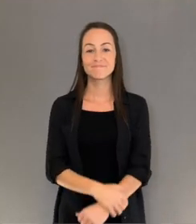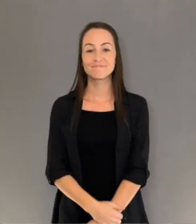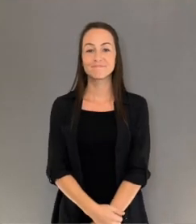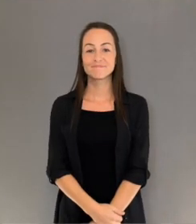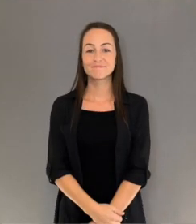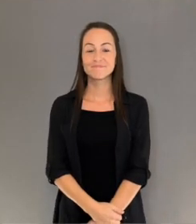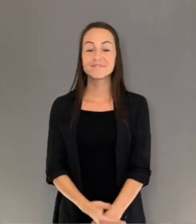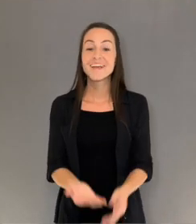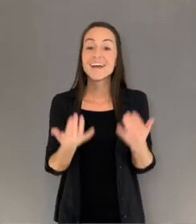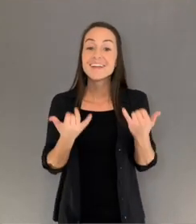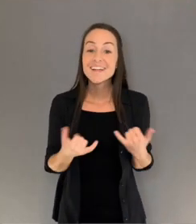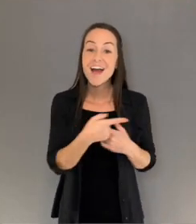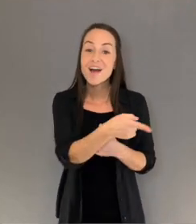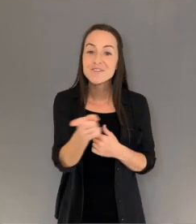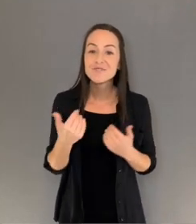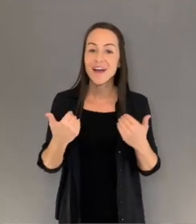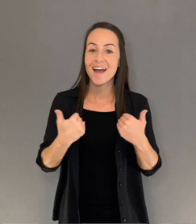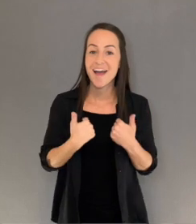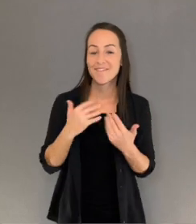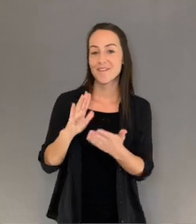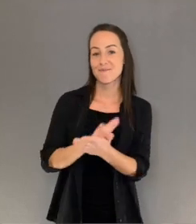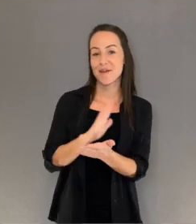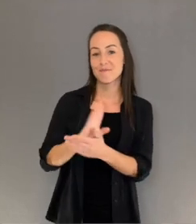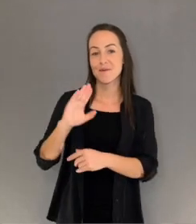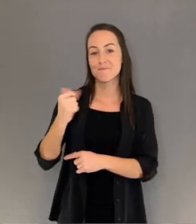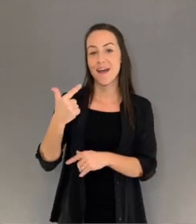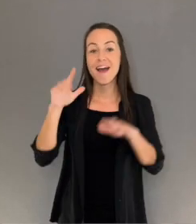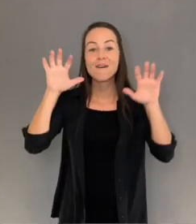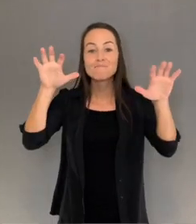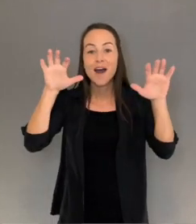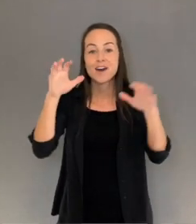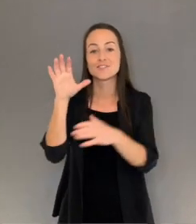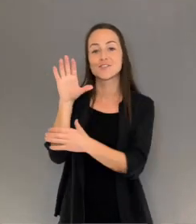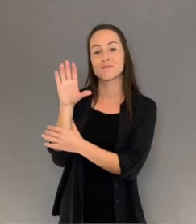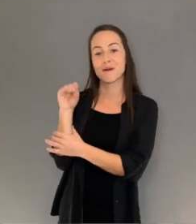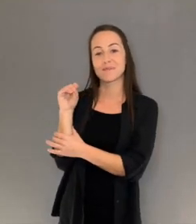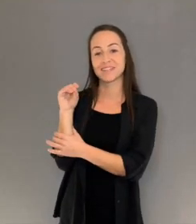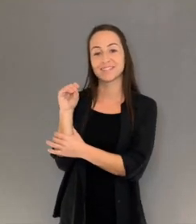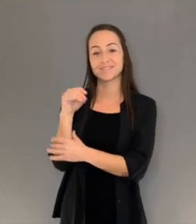Now you have a paper bag monster puppet.